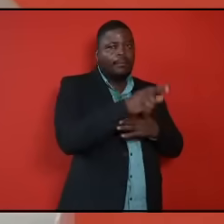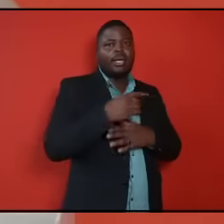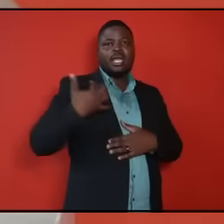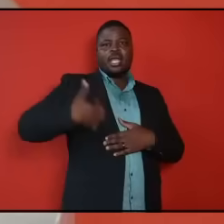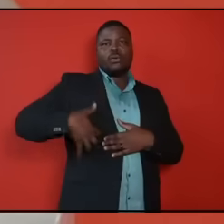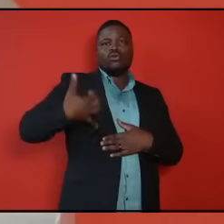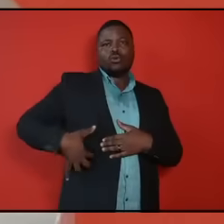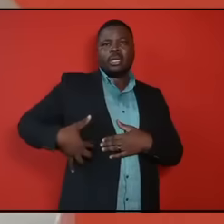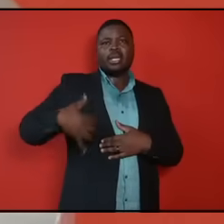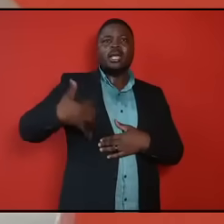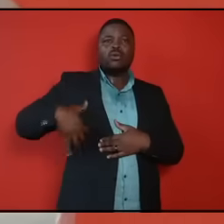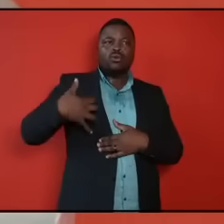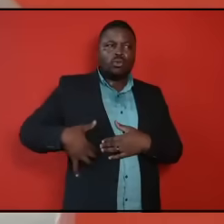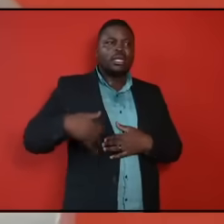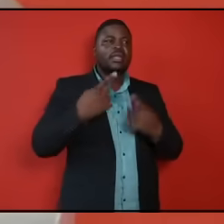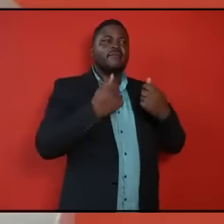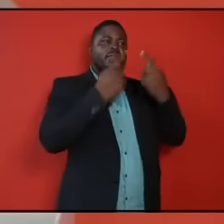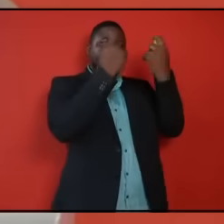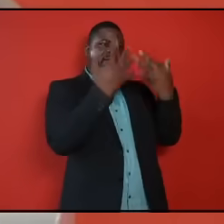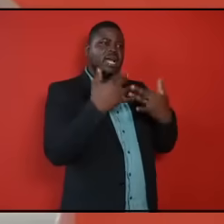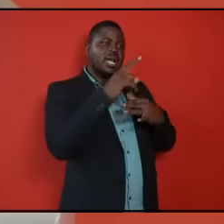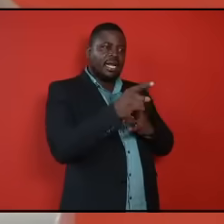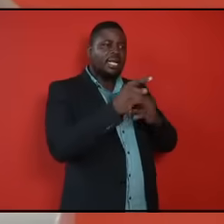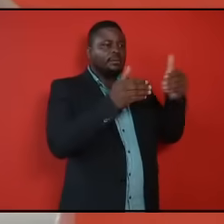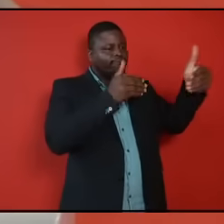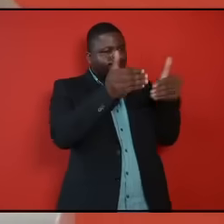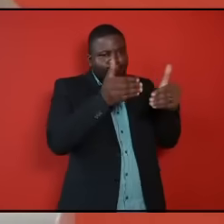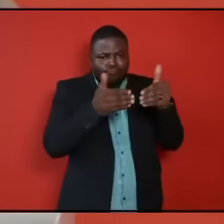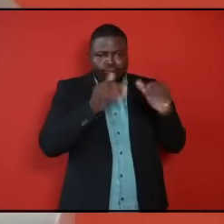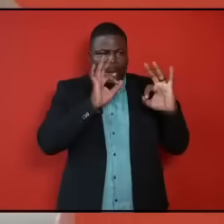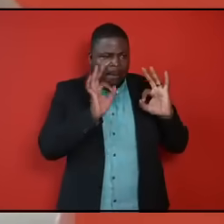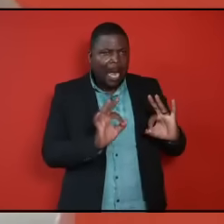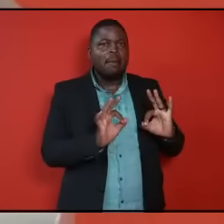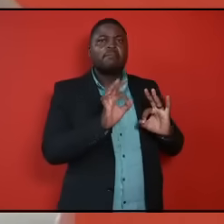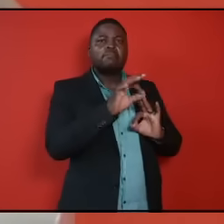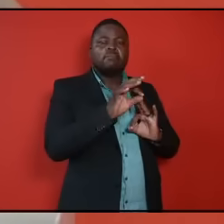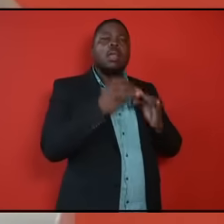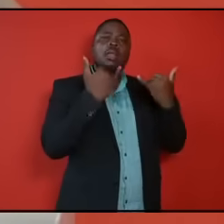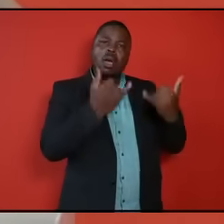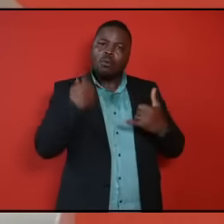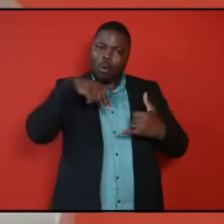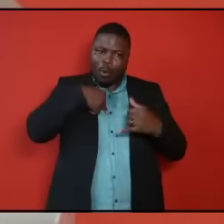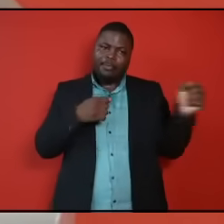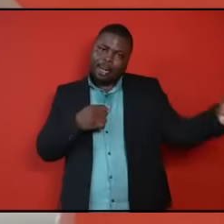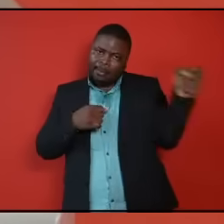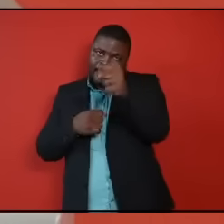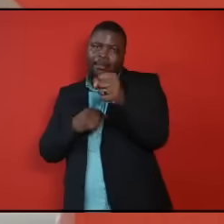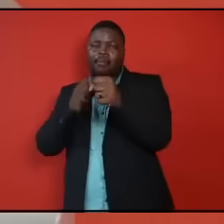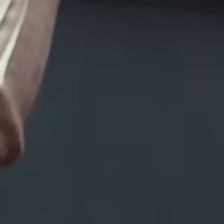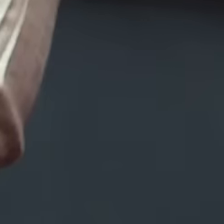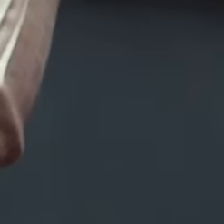same today. When they removed him, the finances in Ekurhuleni collapsed.